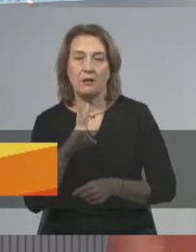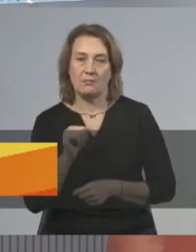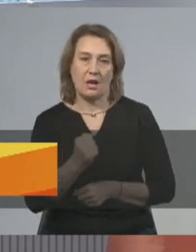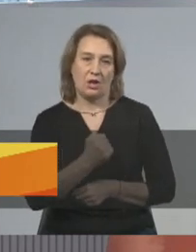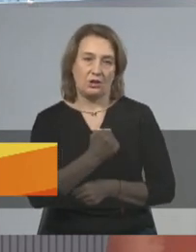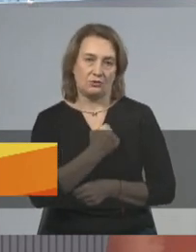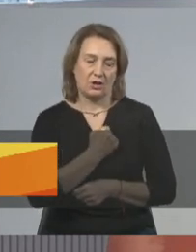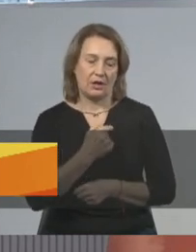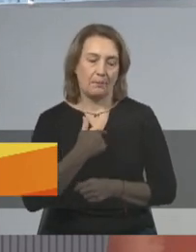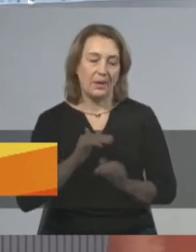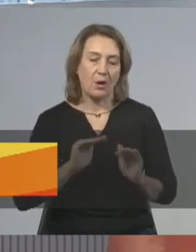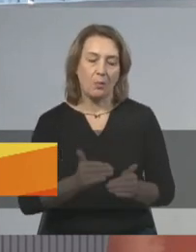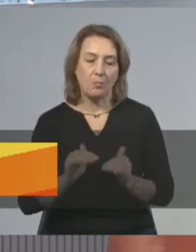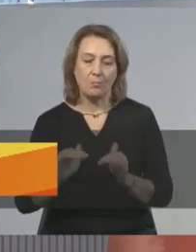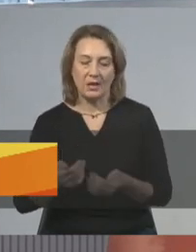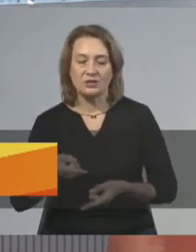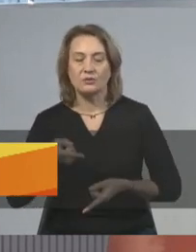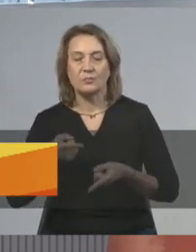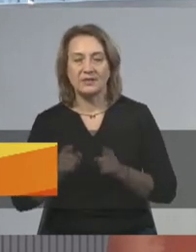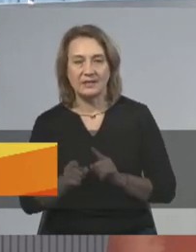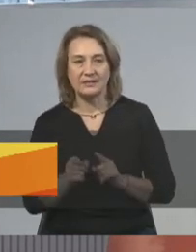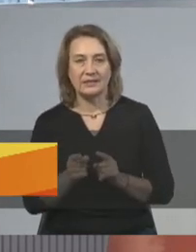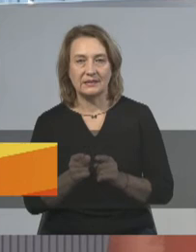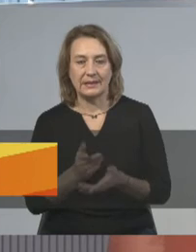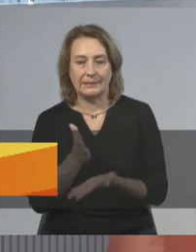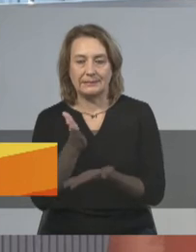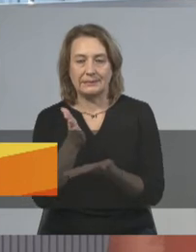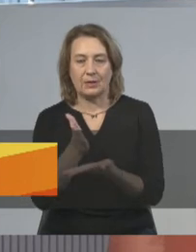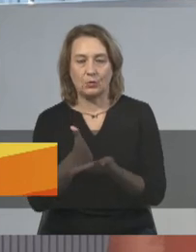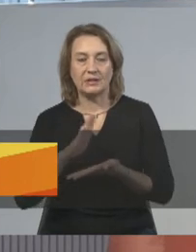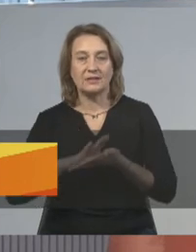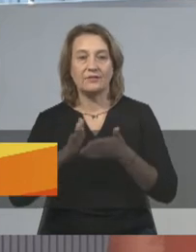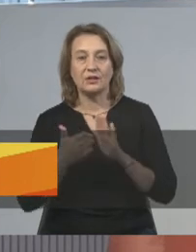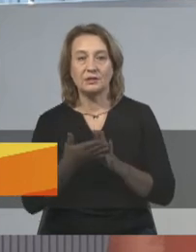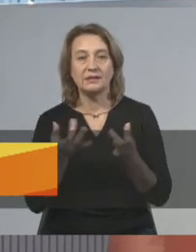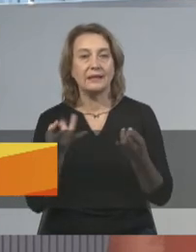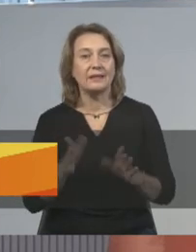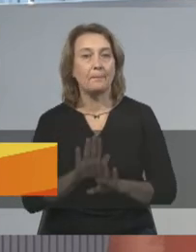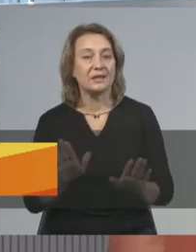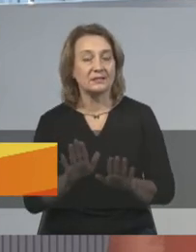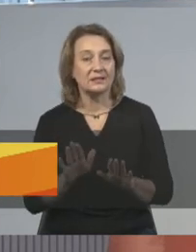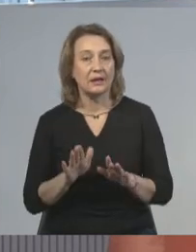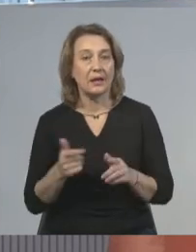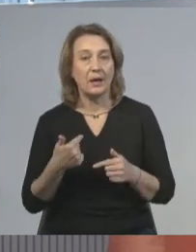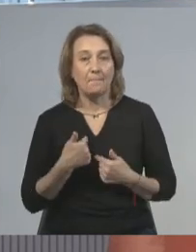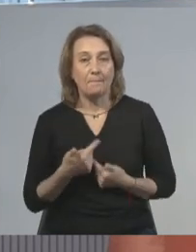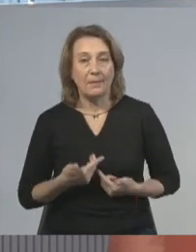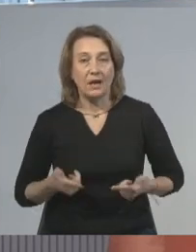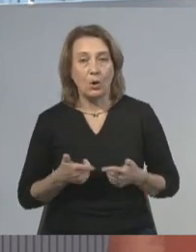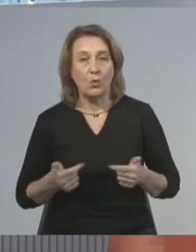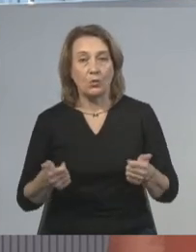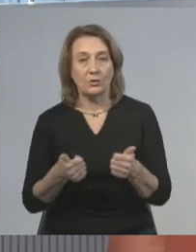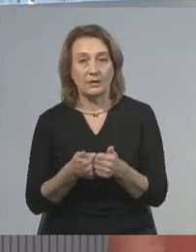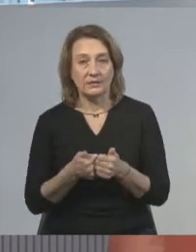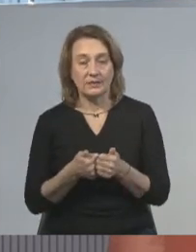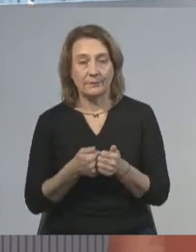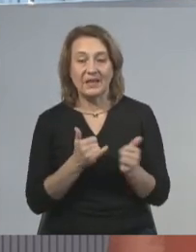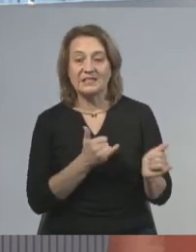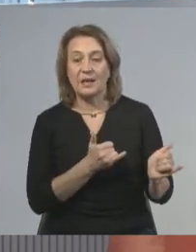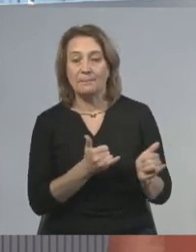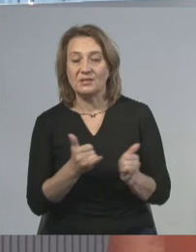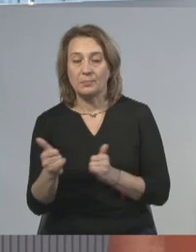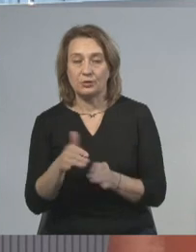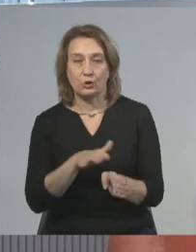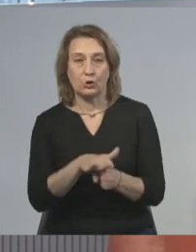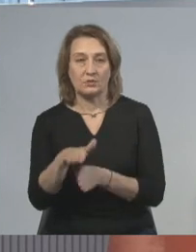unfortunately we are limited somehow and we were in the situation not very simple as a body that is to provide admin